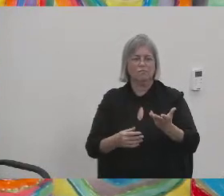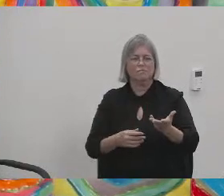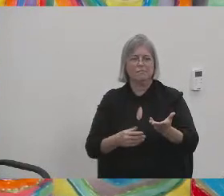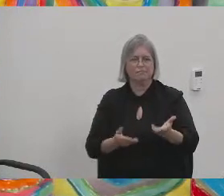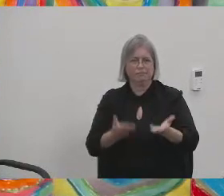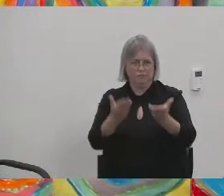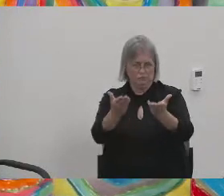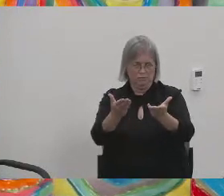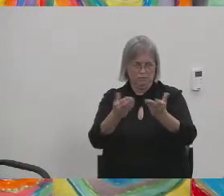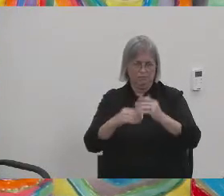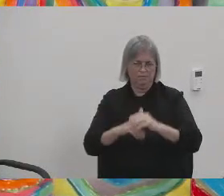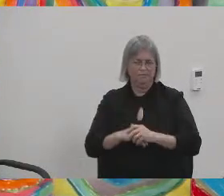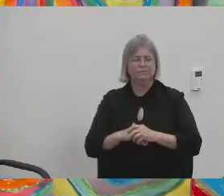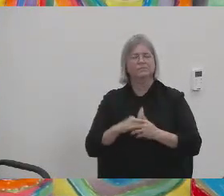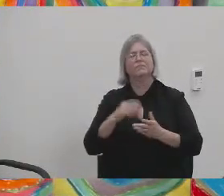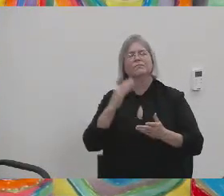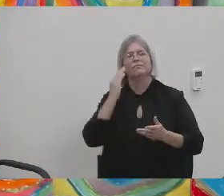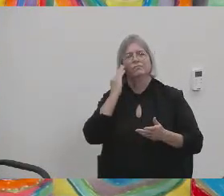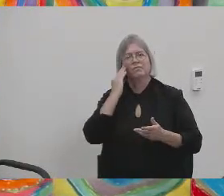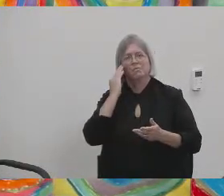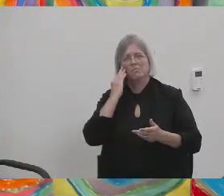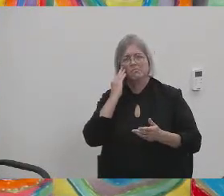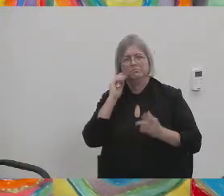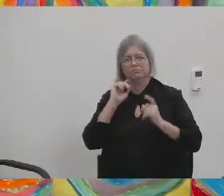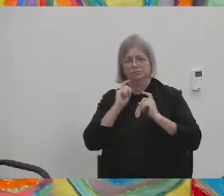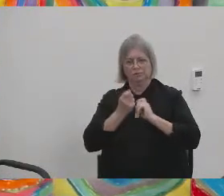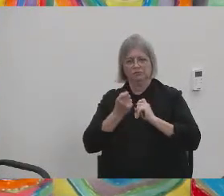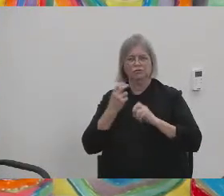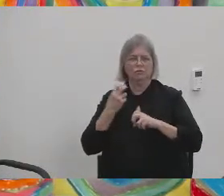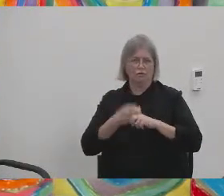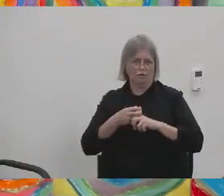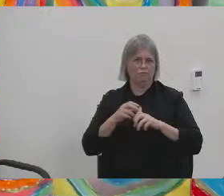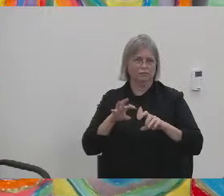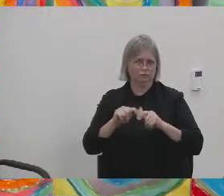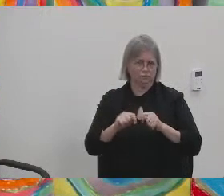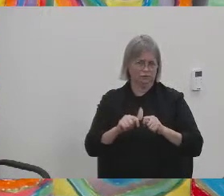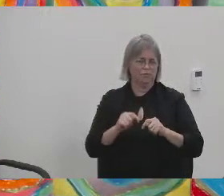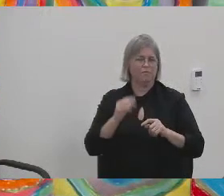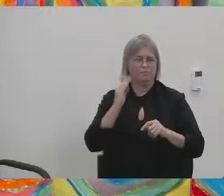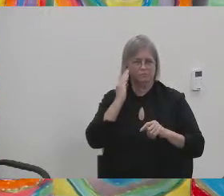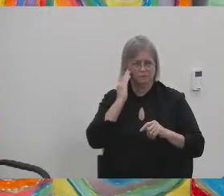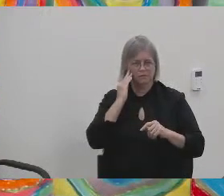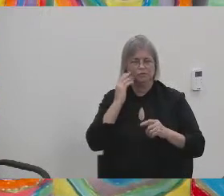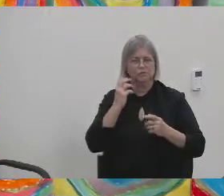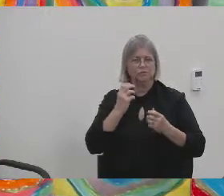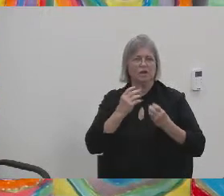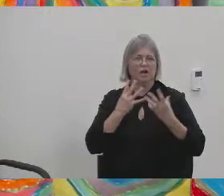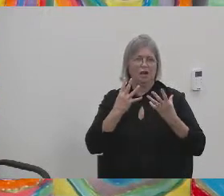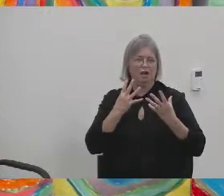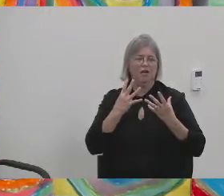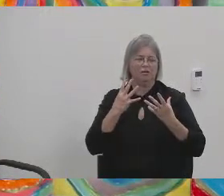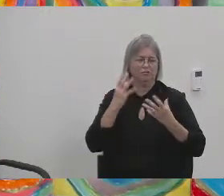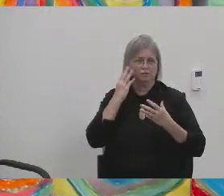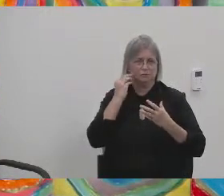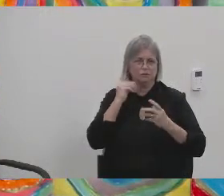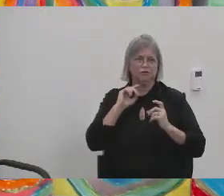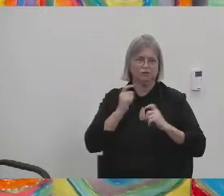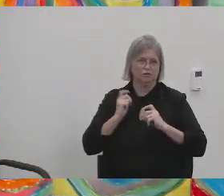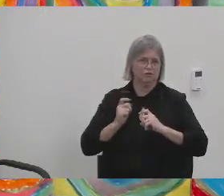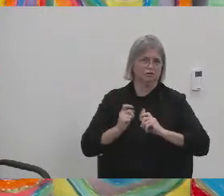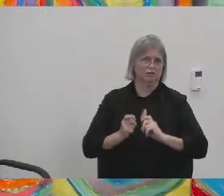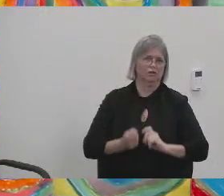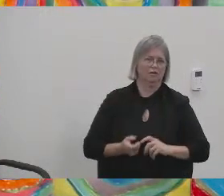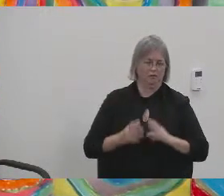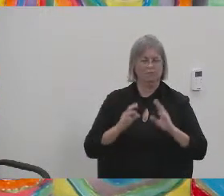I understand, you know, change is difficult. We've all been through a lot of change, but